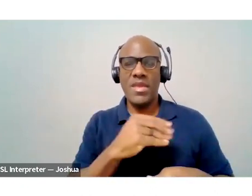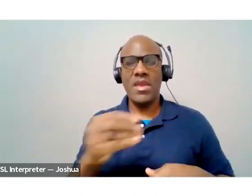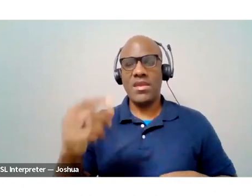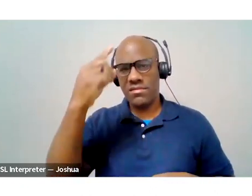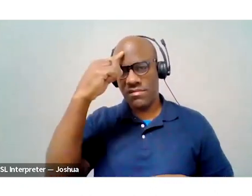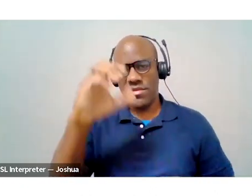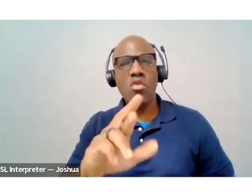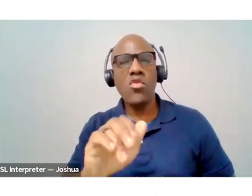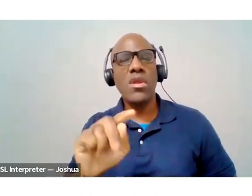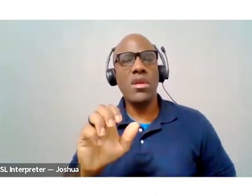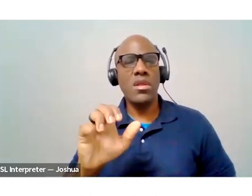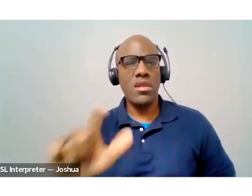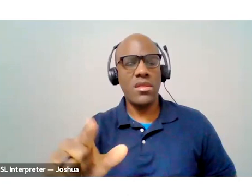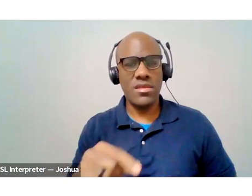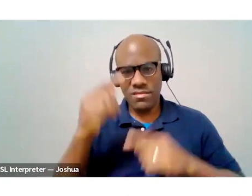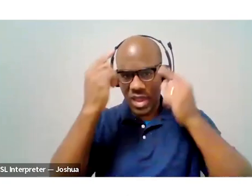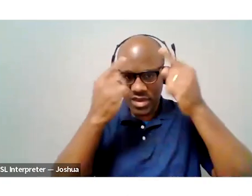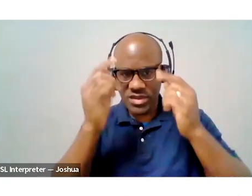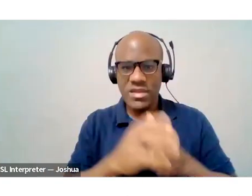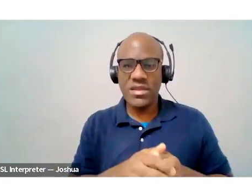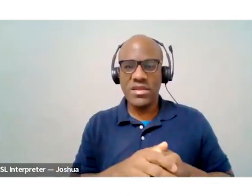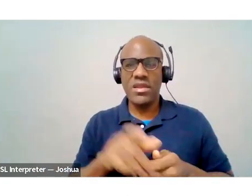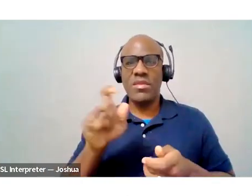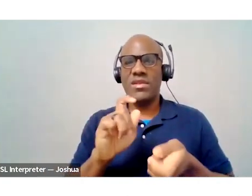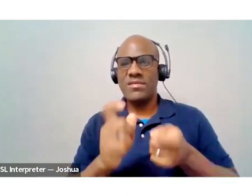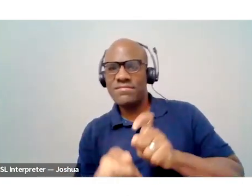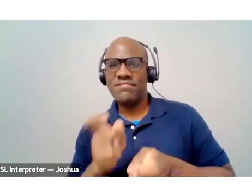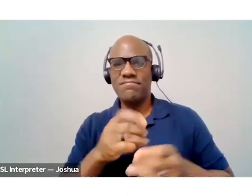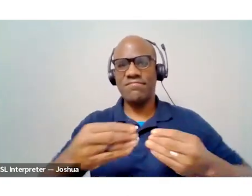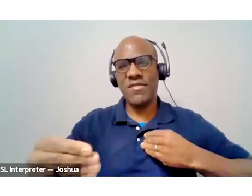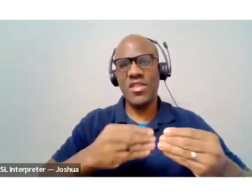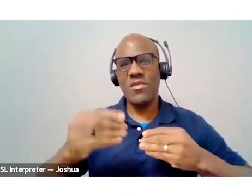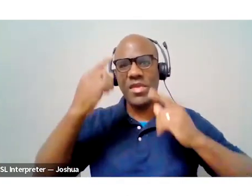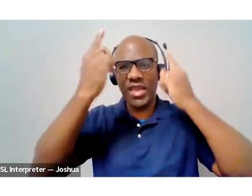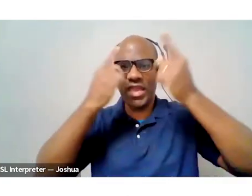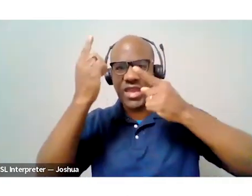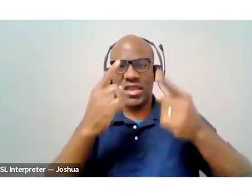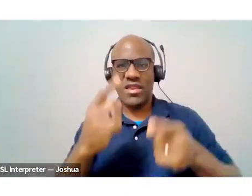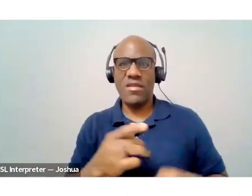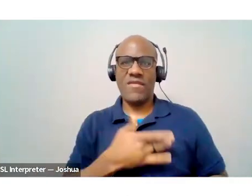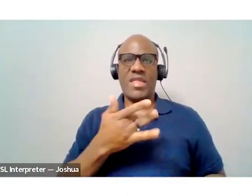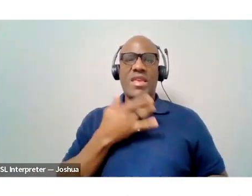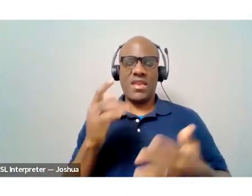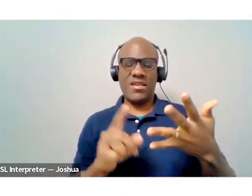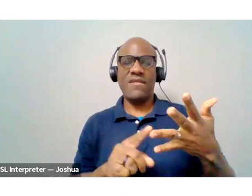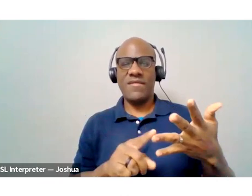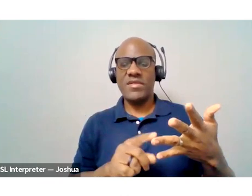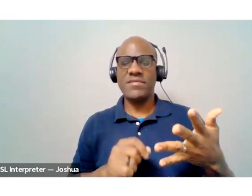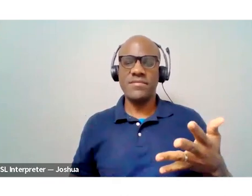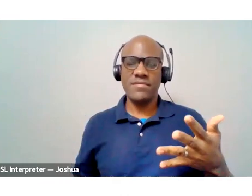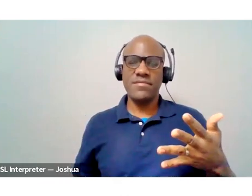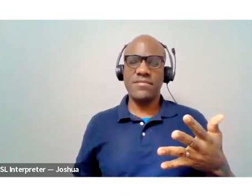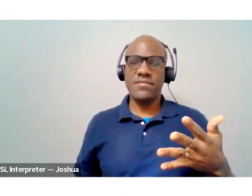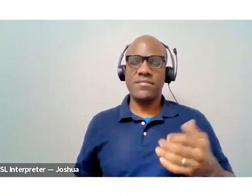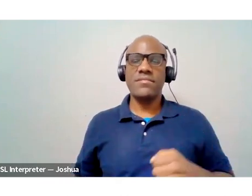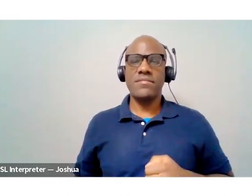adaptive. So in unpacking and critiquing the way that we are talking about words,